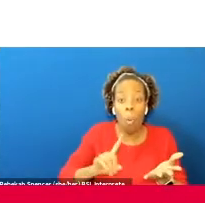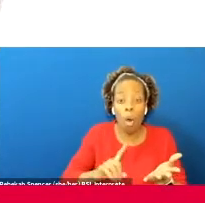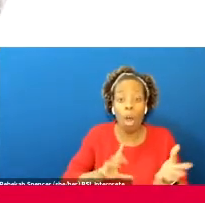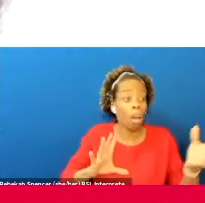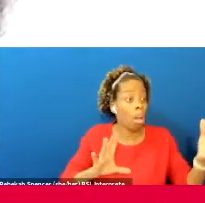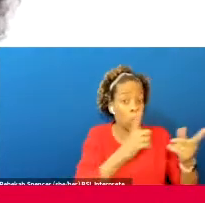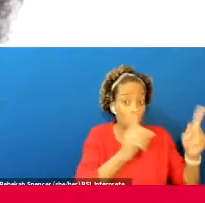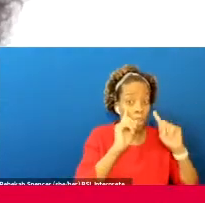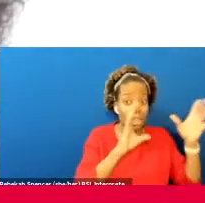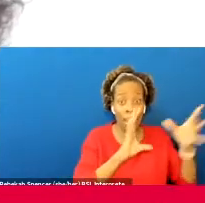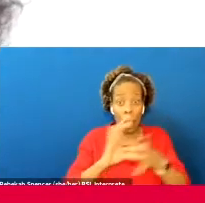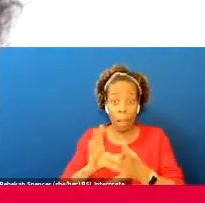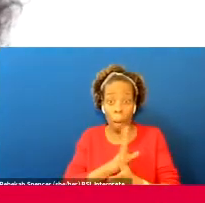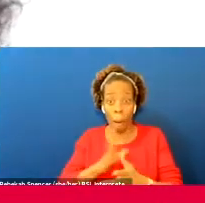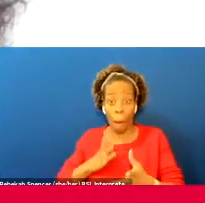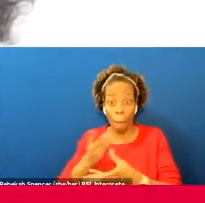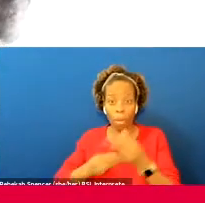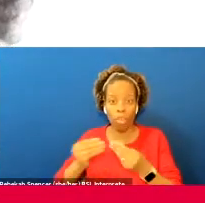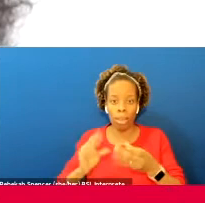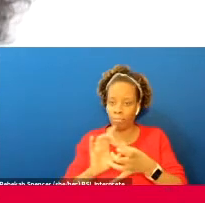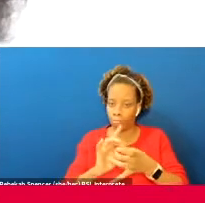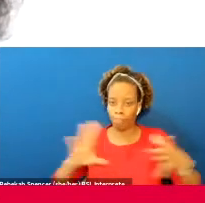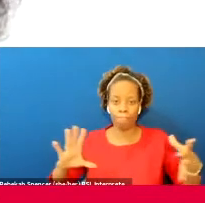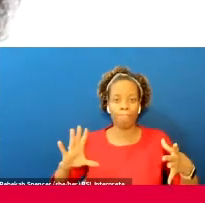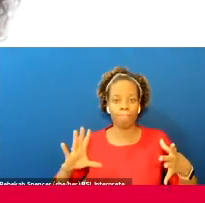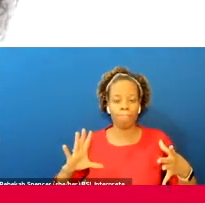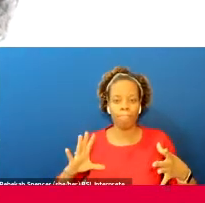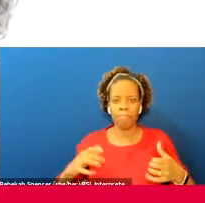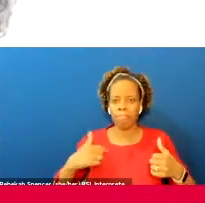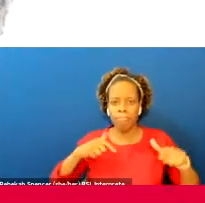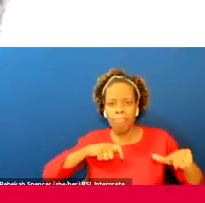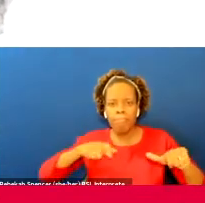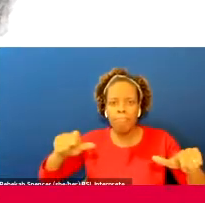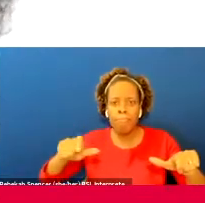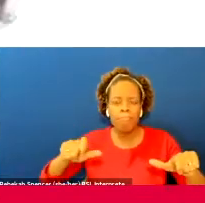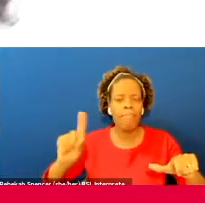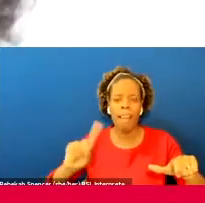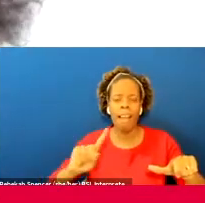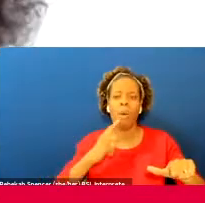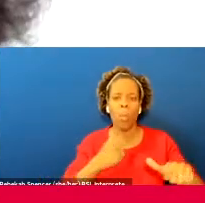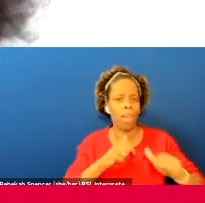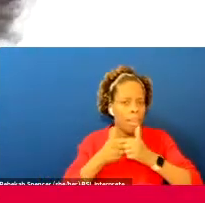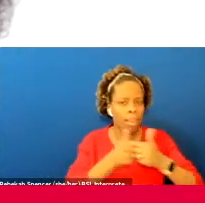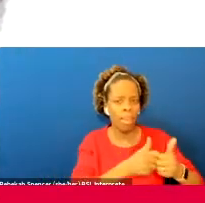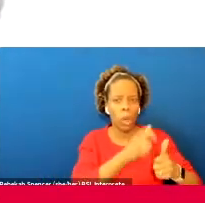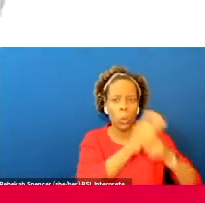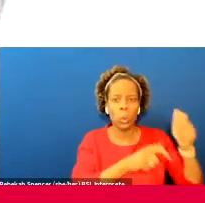and universities in order to put forward more ethical and sustainable opportunities for students. You know, for